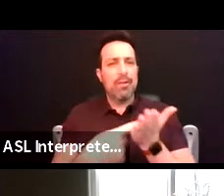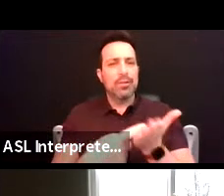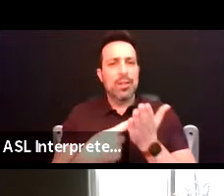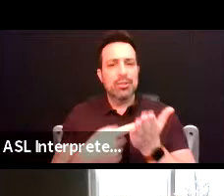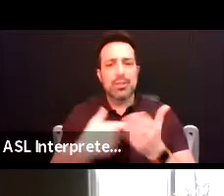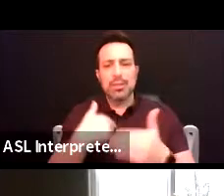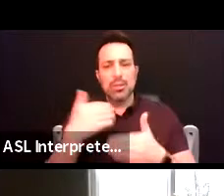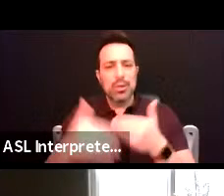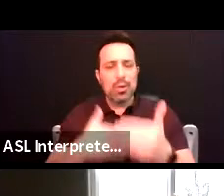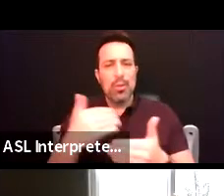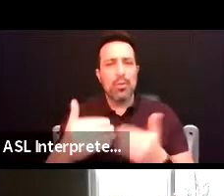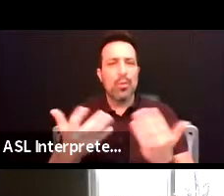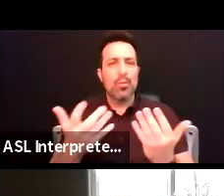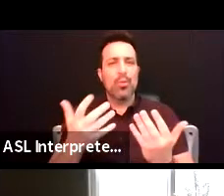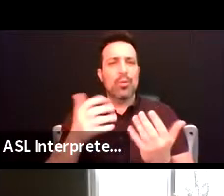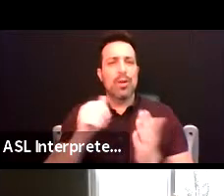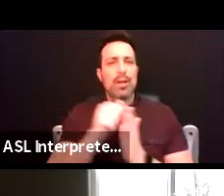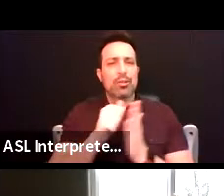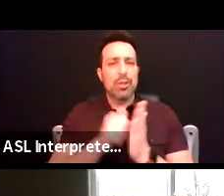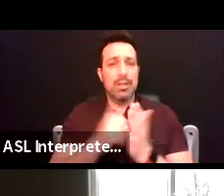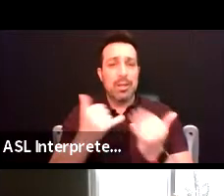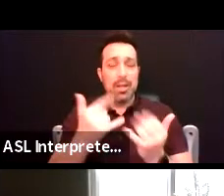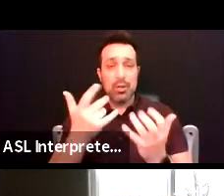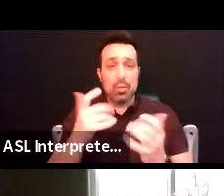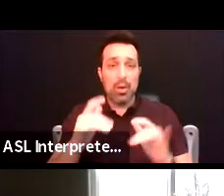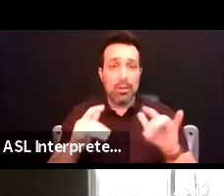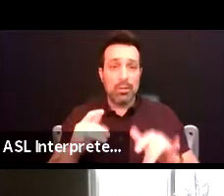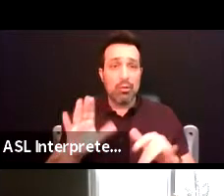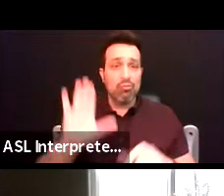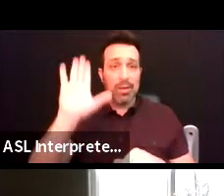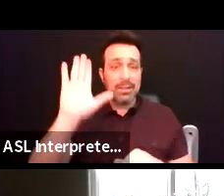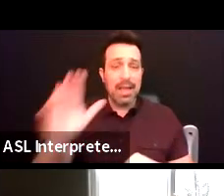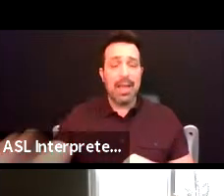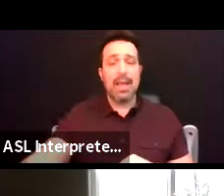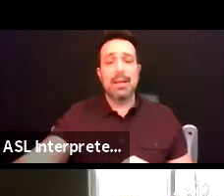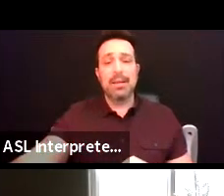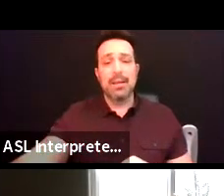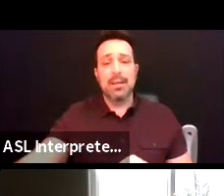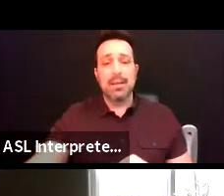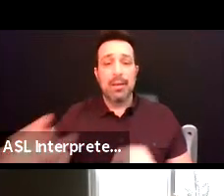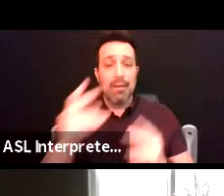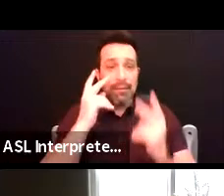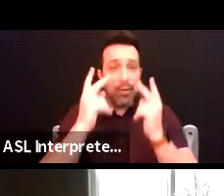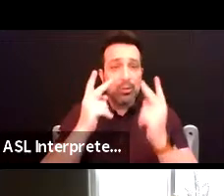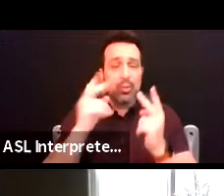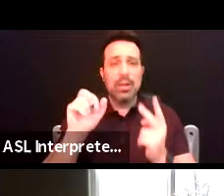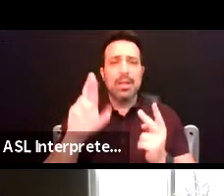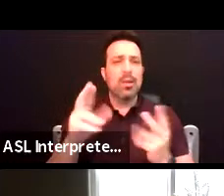go through this sort of agenda today? Do you want to raise hands either virtually or